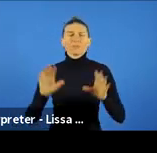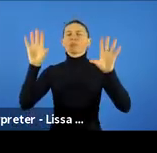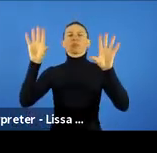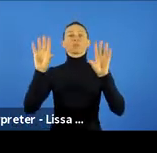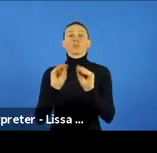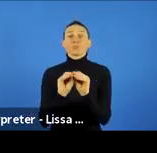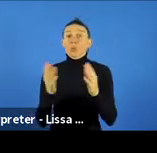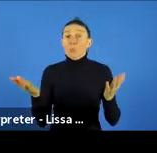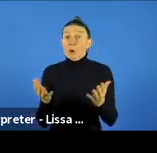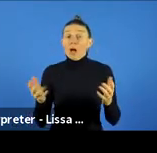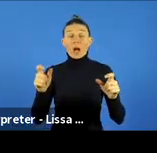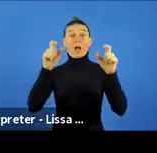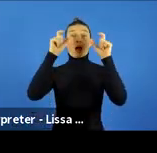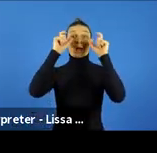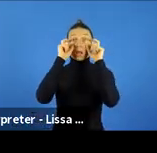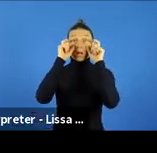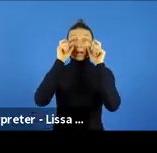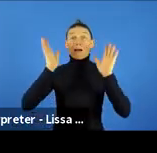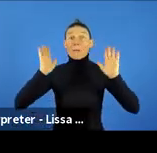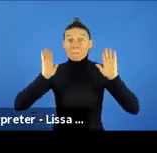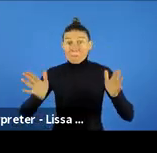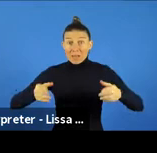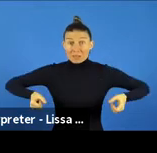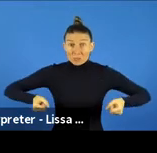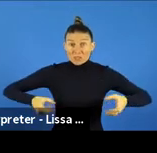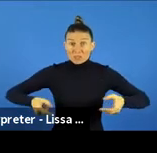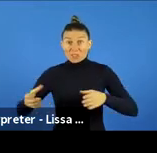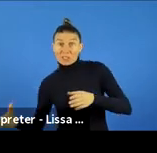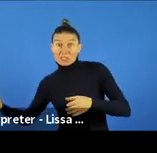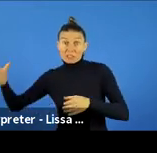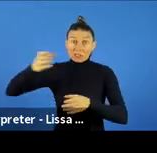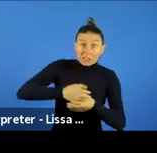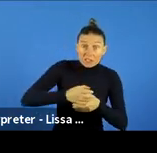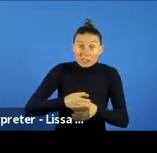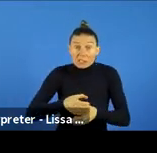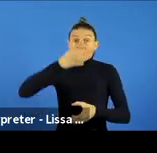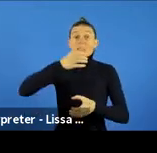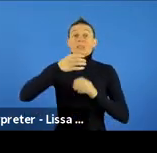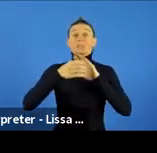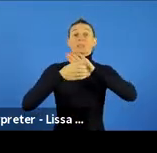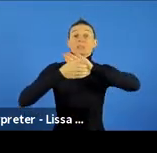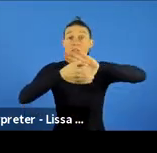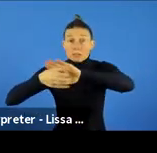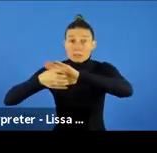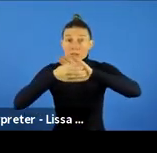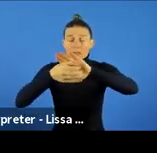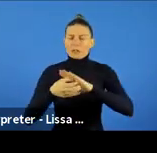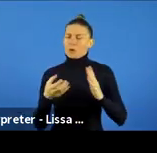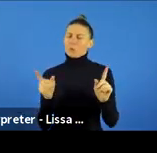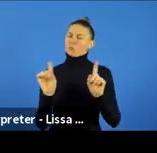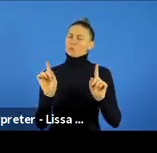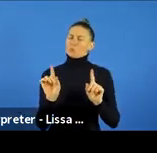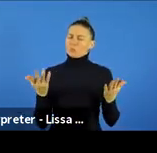wearing a glass, you don't have anything built upon like around your face or in your chin or wherever. So people are